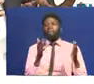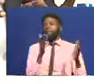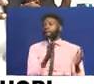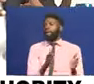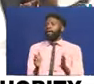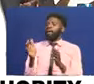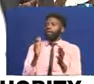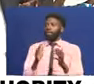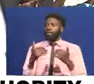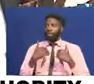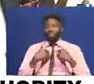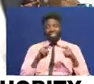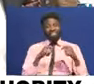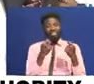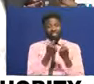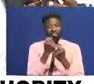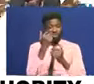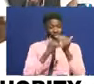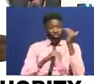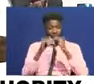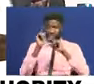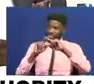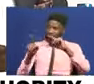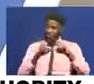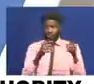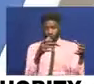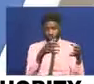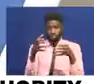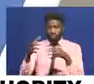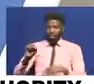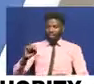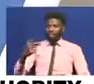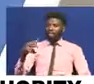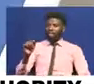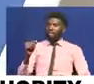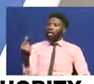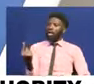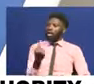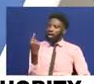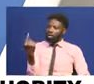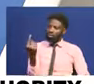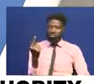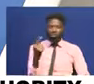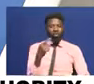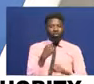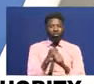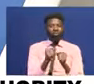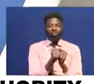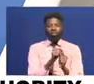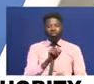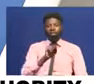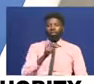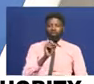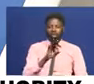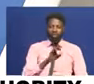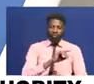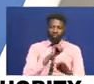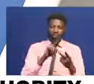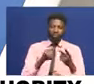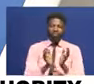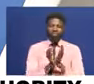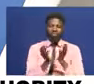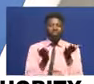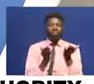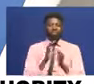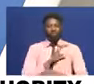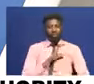team of professionals from different arms of government. It was not done by Social Health Authority alone. It was done in conjunction with NHIF staff, with the Public Service Commission, people from